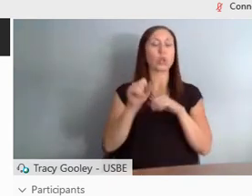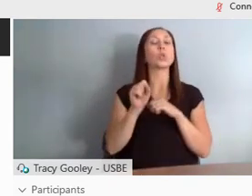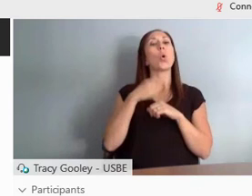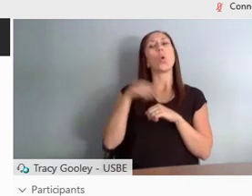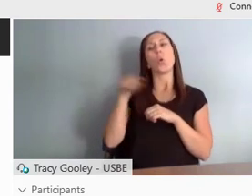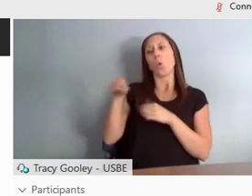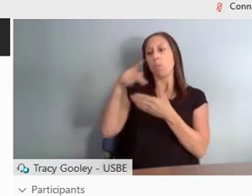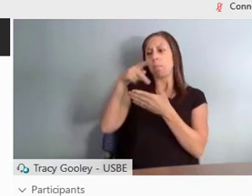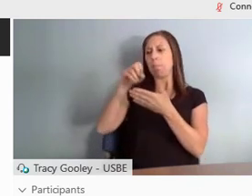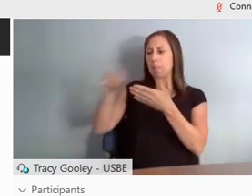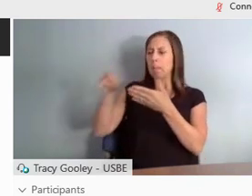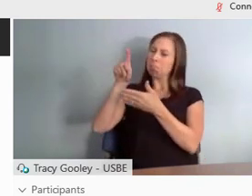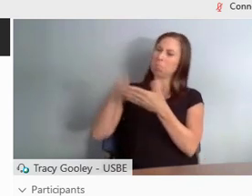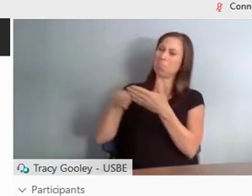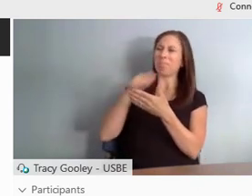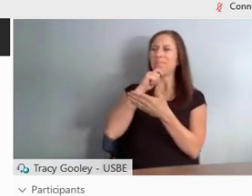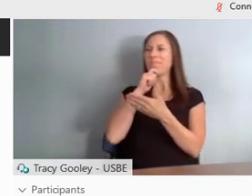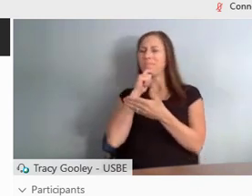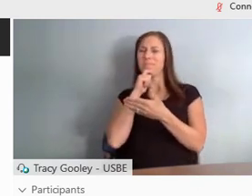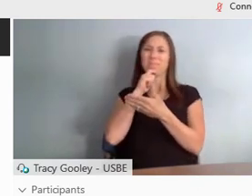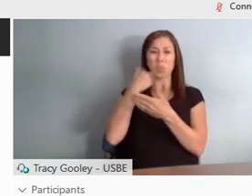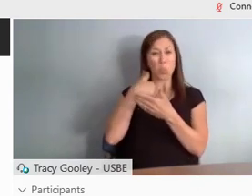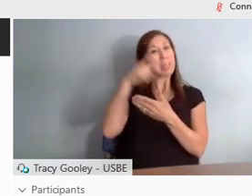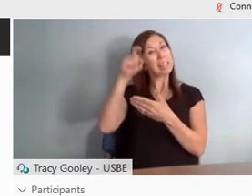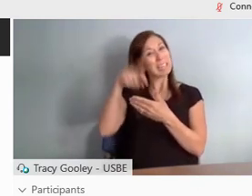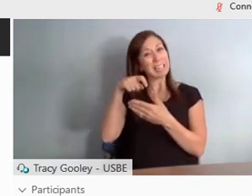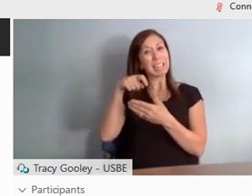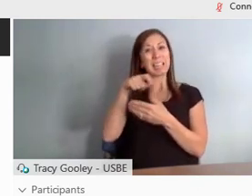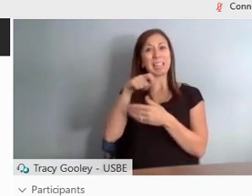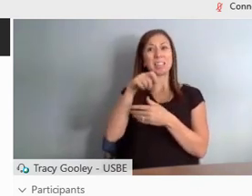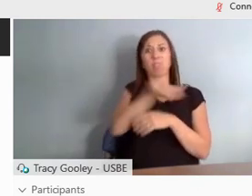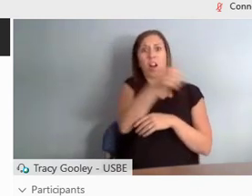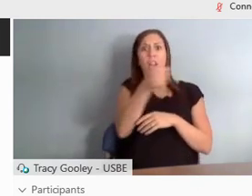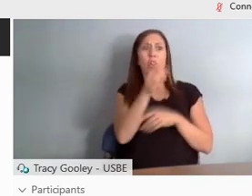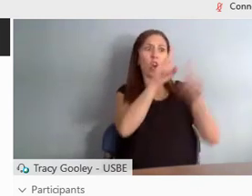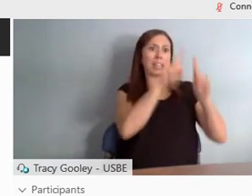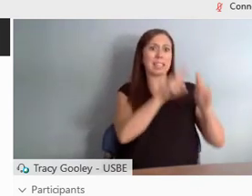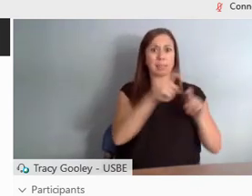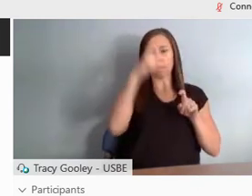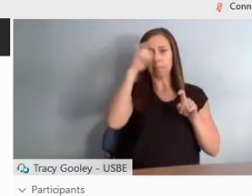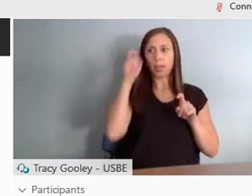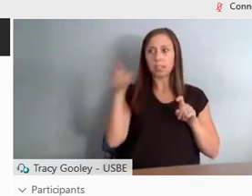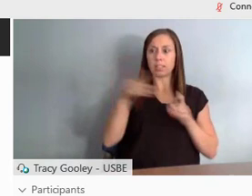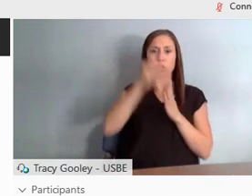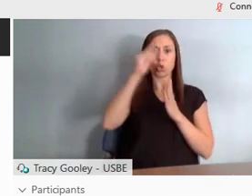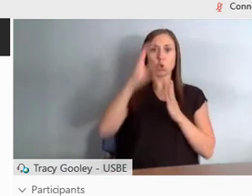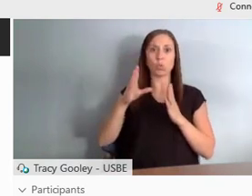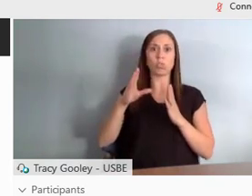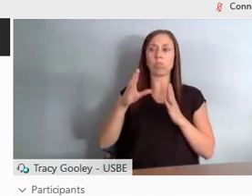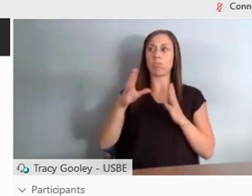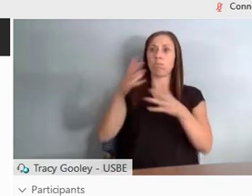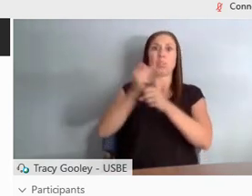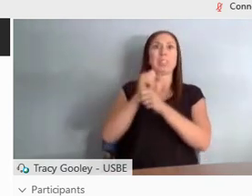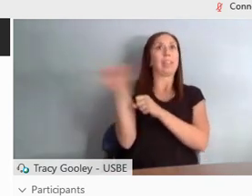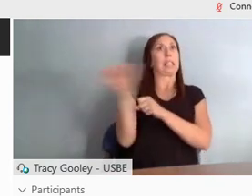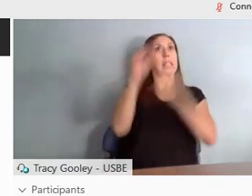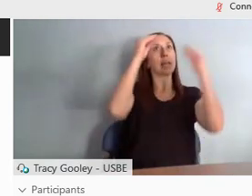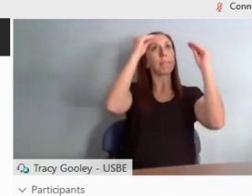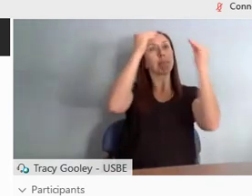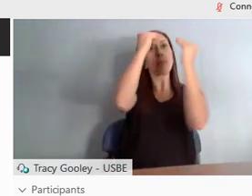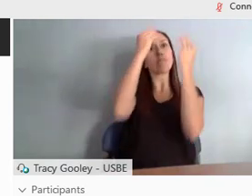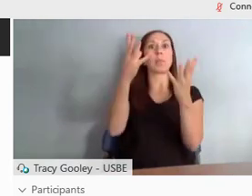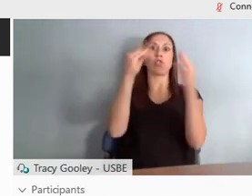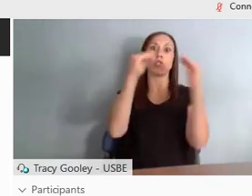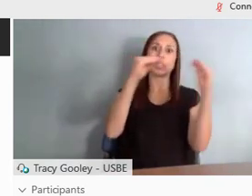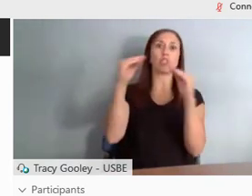didn't have alternate standards, the question came about, do we really even need an alternate assessment for those kiddos? Because if you think about it, our preschool